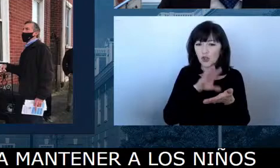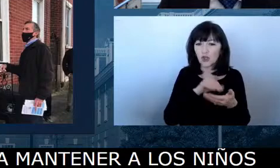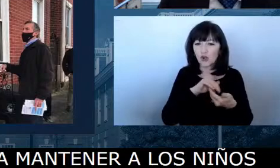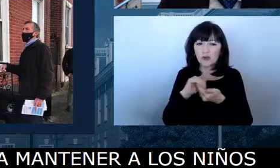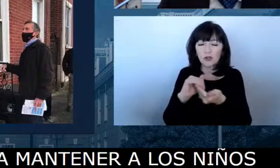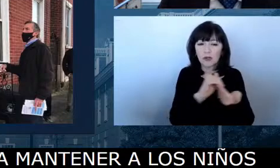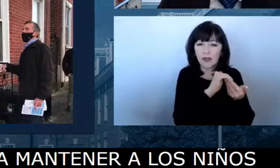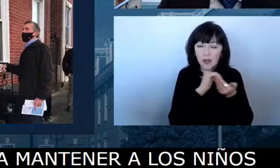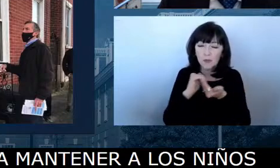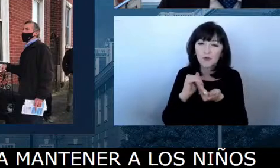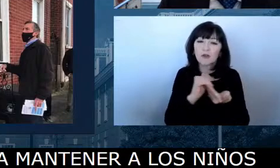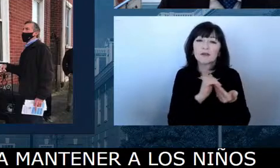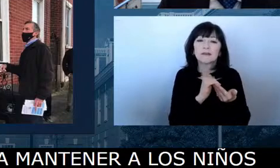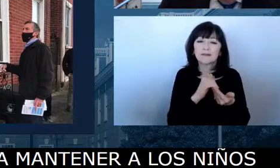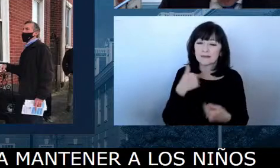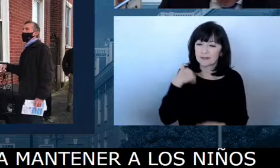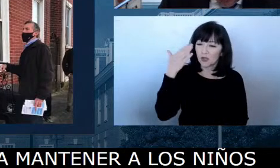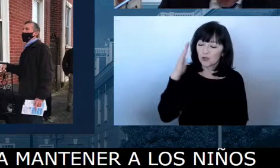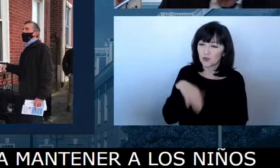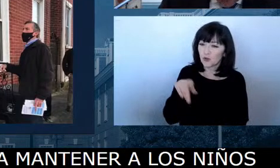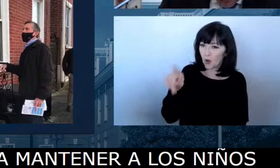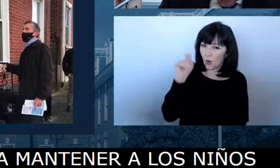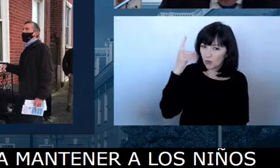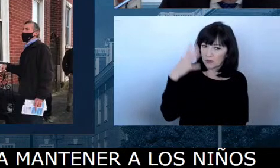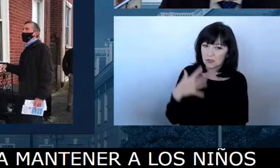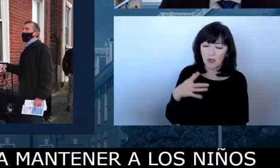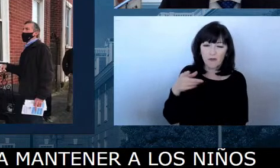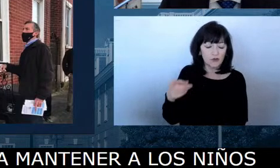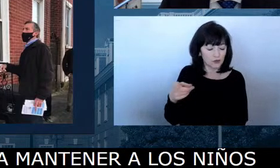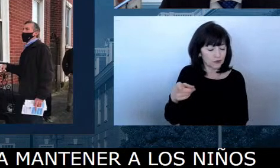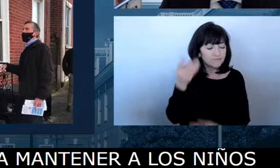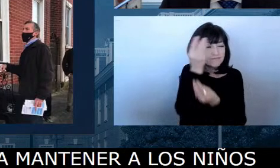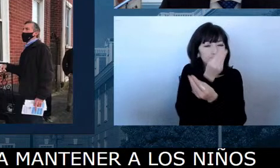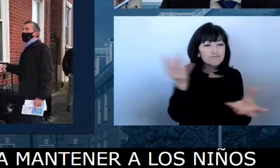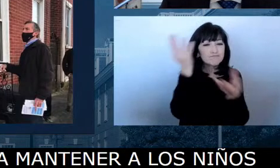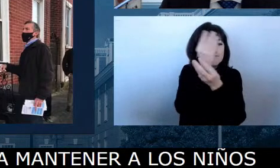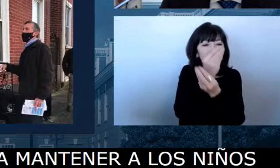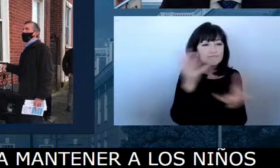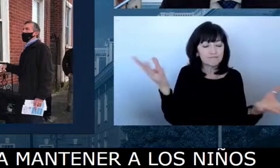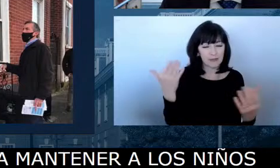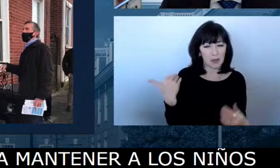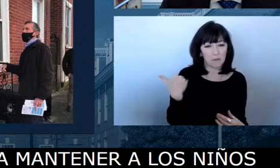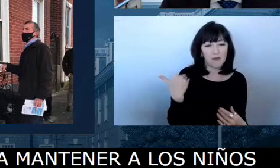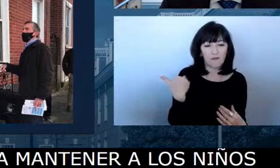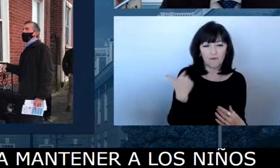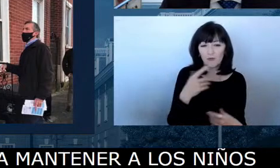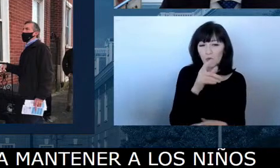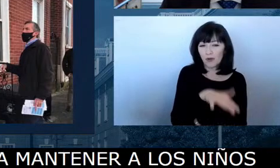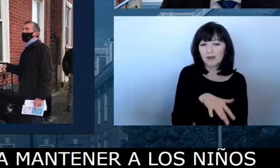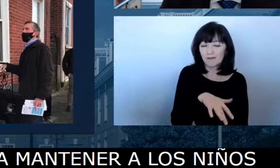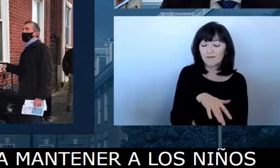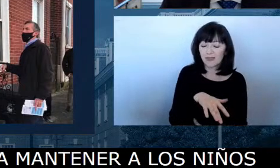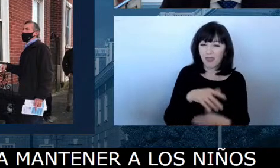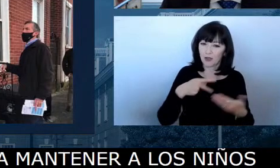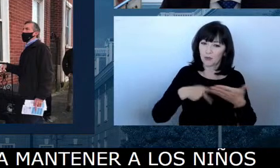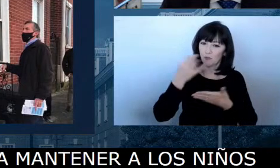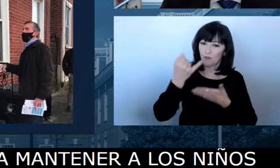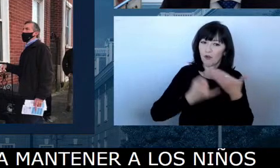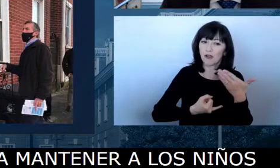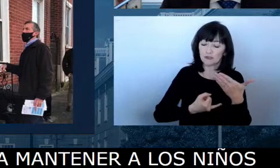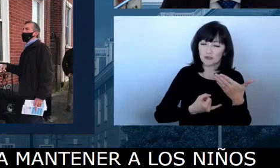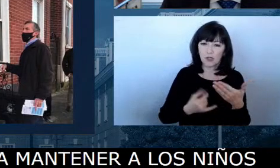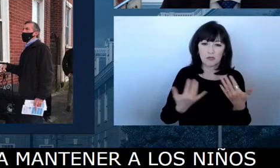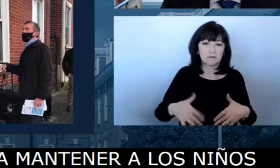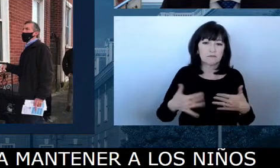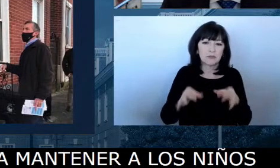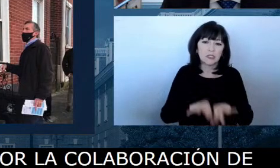So I know that the governor has shared out some information previously about this initiative and how important it is